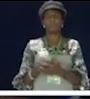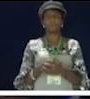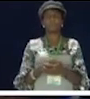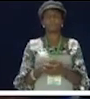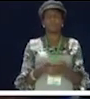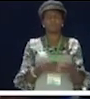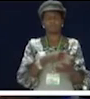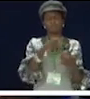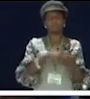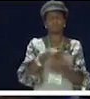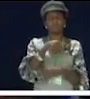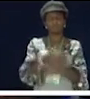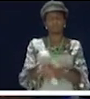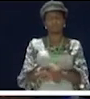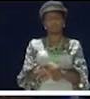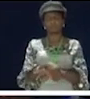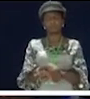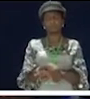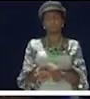Tonight,